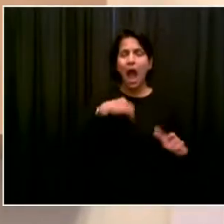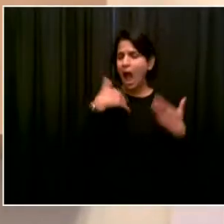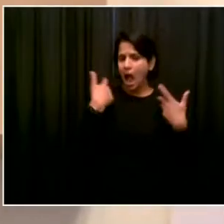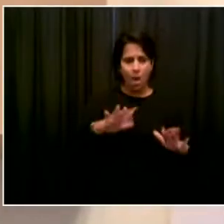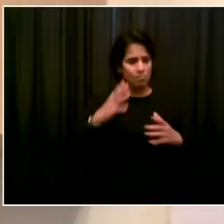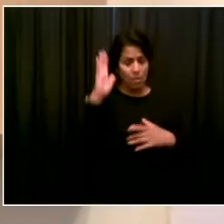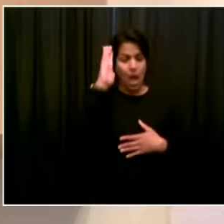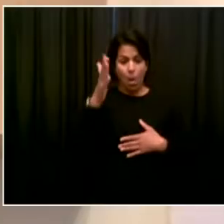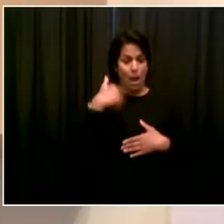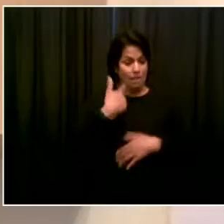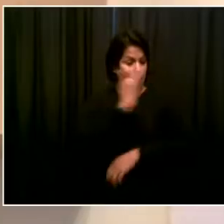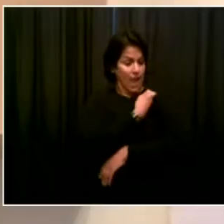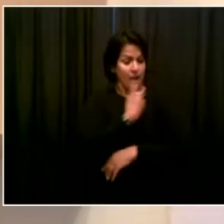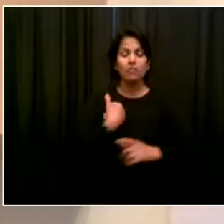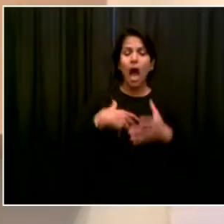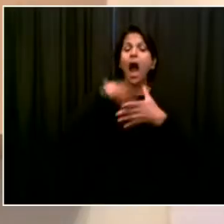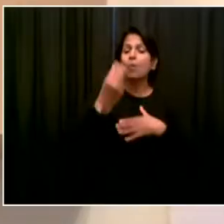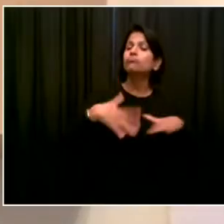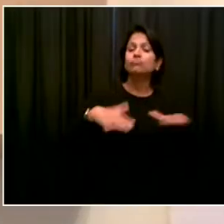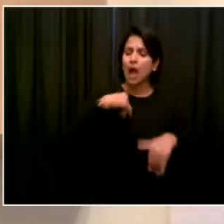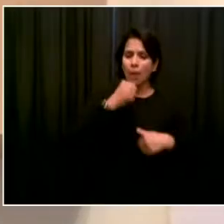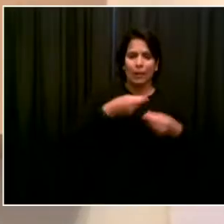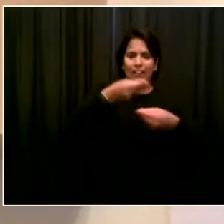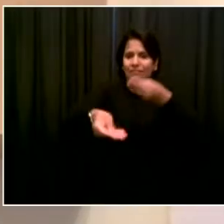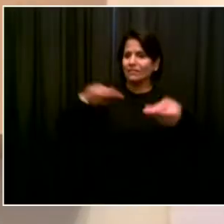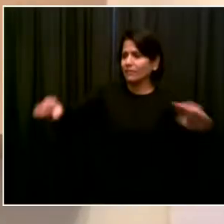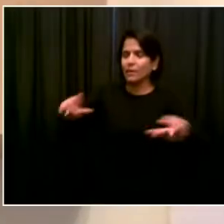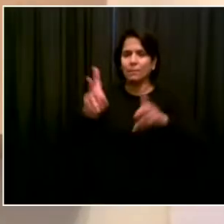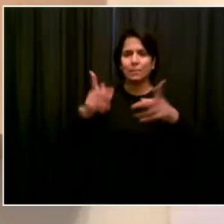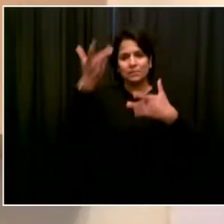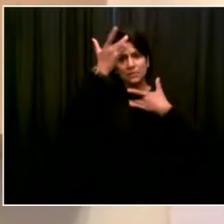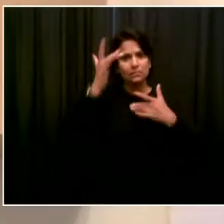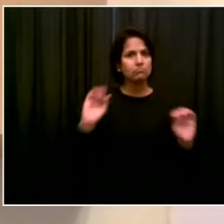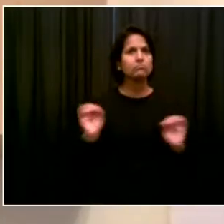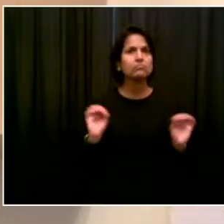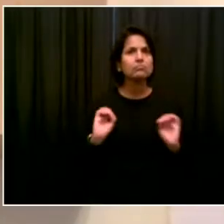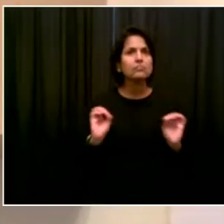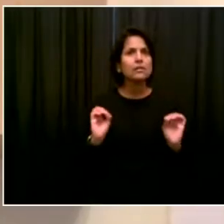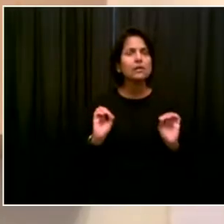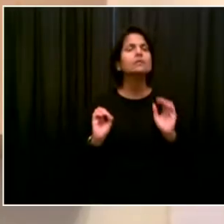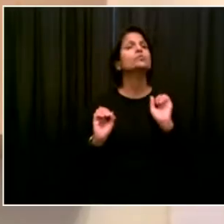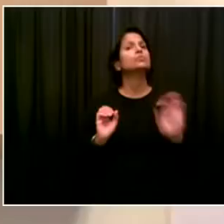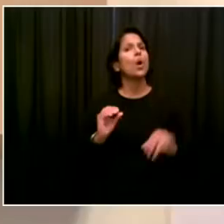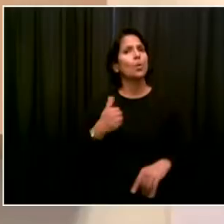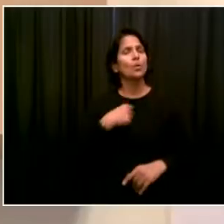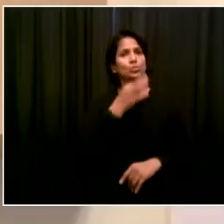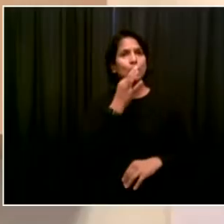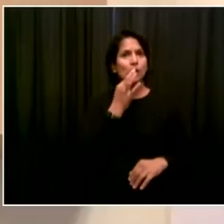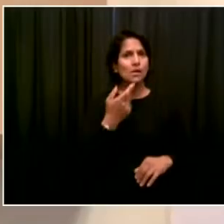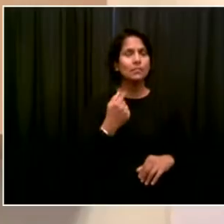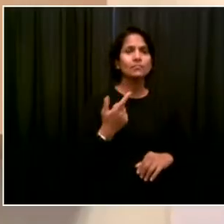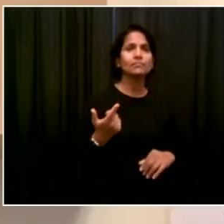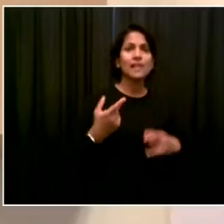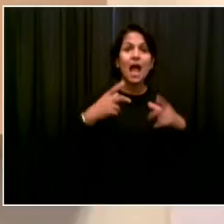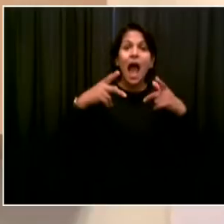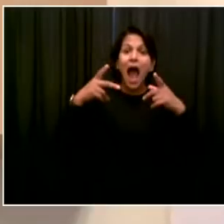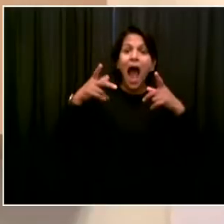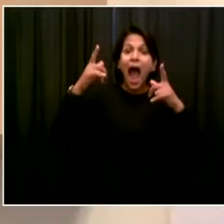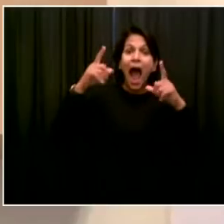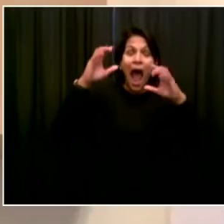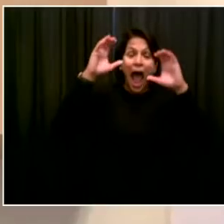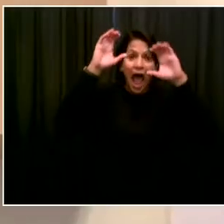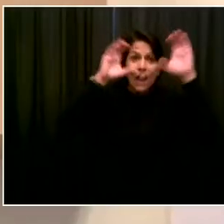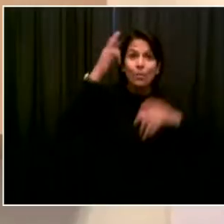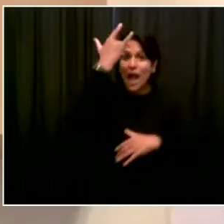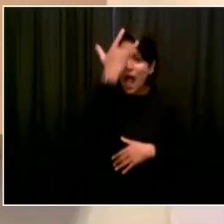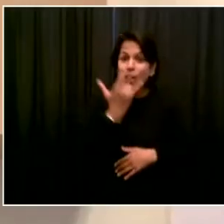into a holiday season, I'm looking forward to Halloween, Thanksgiving, Hanukkah, Diwali, Christmas. And I just want to say that one shot in